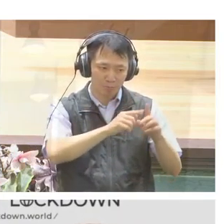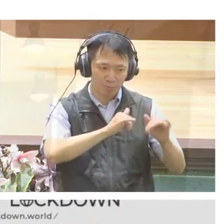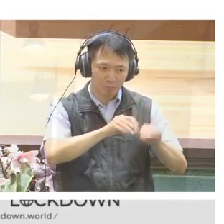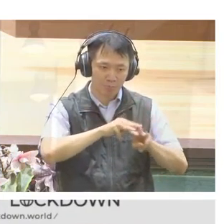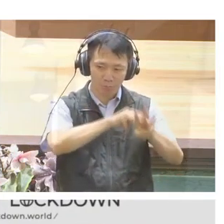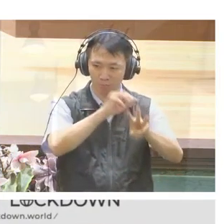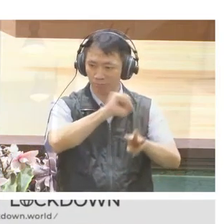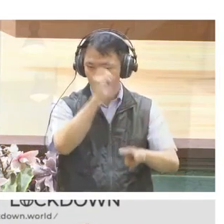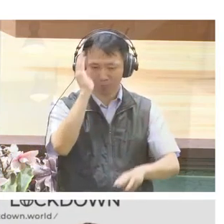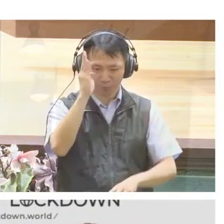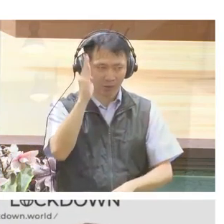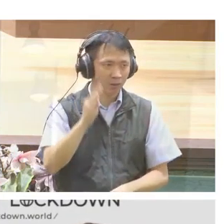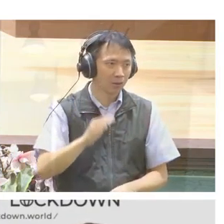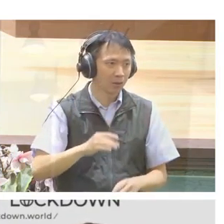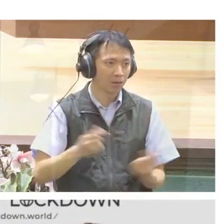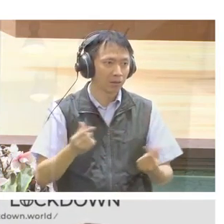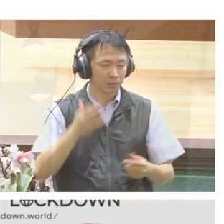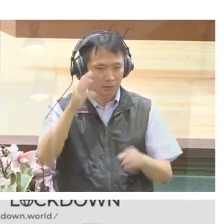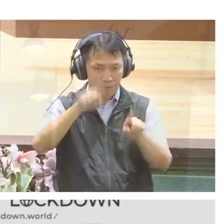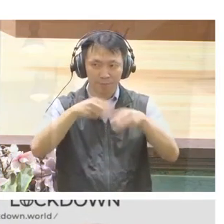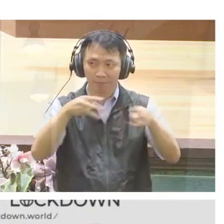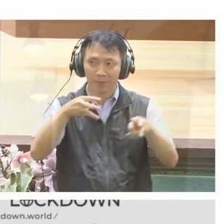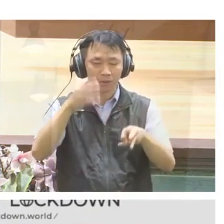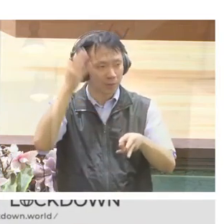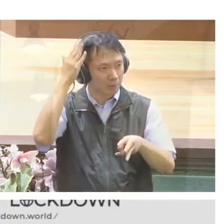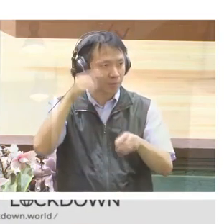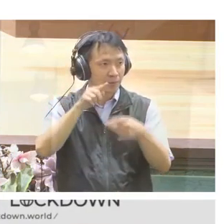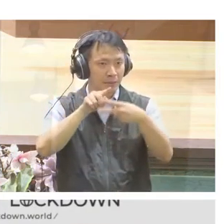But Uganda, for example,